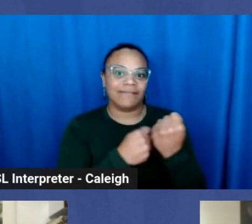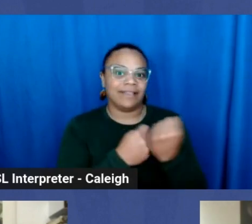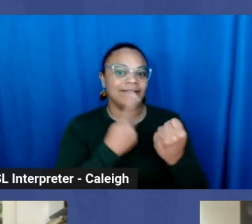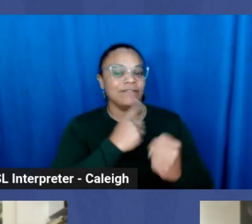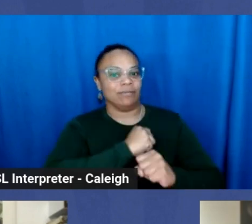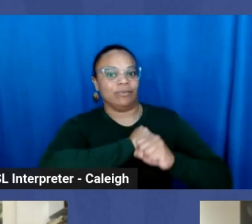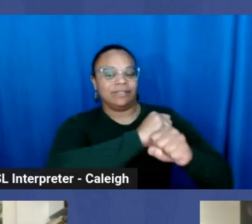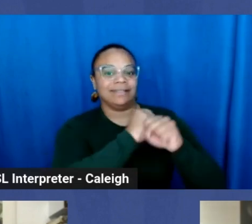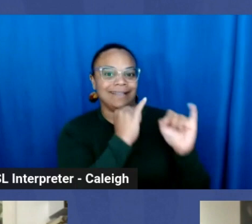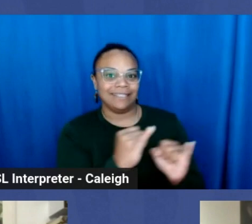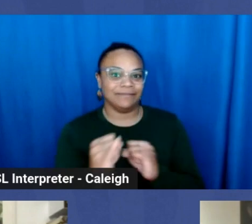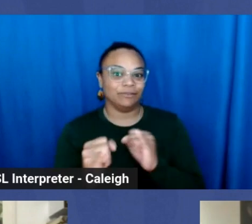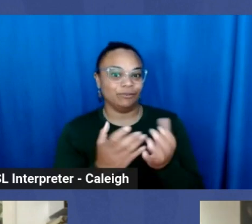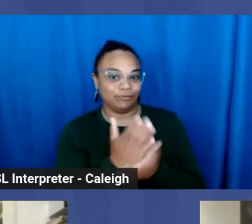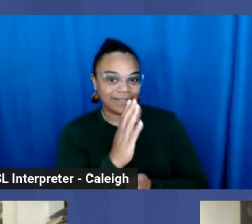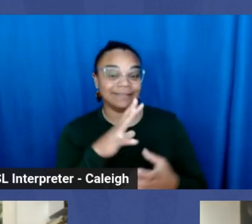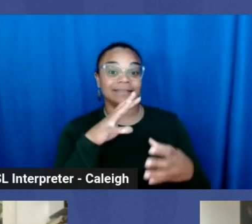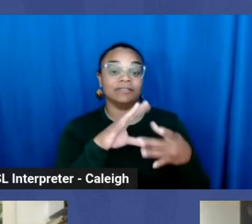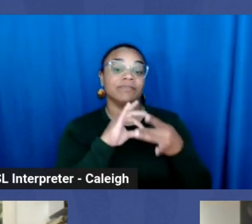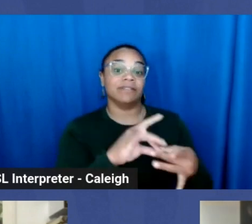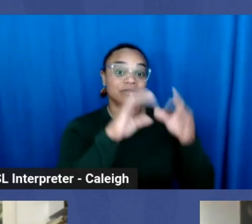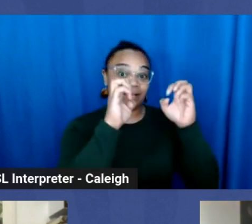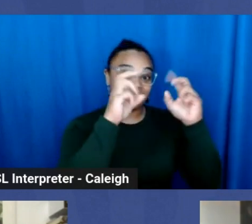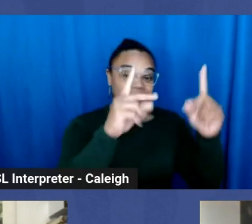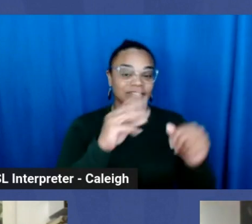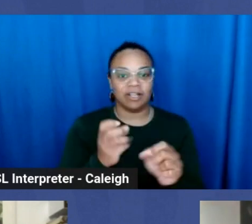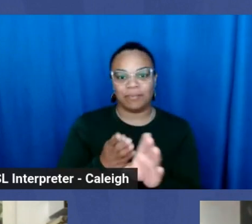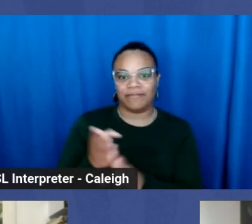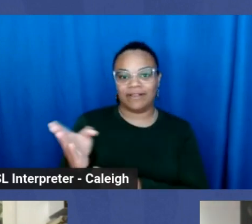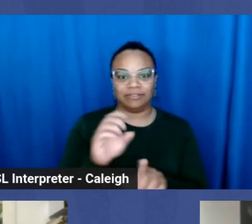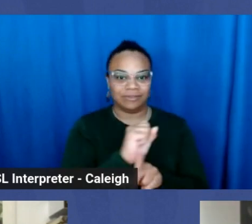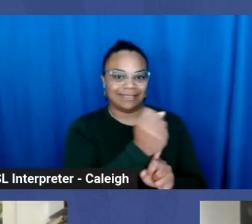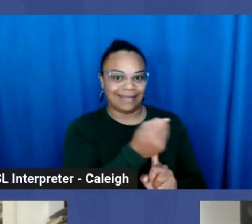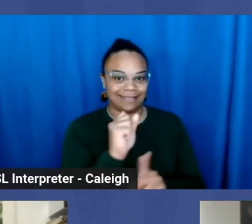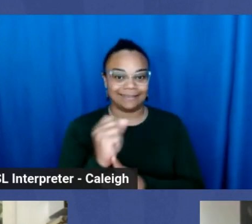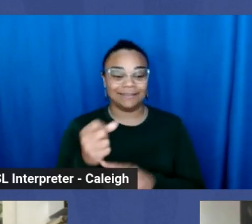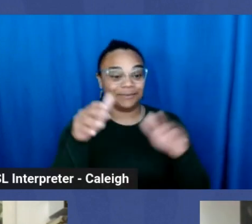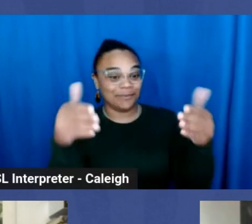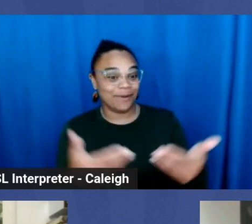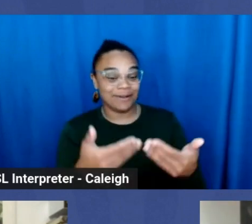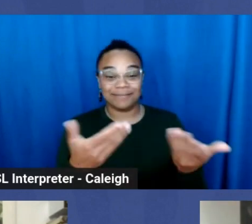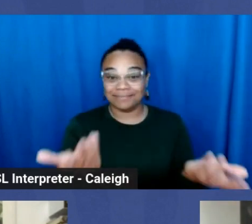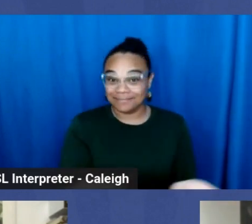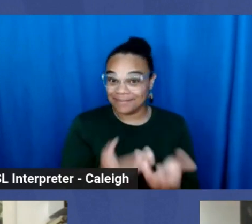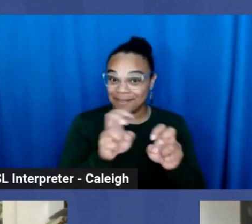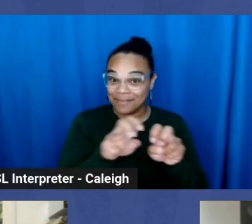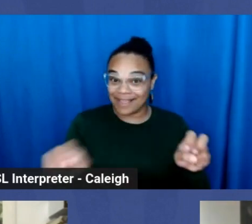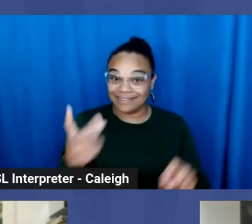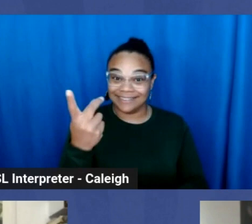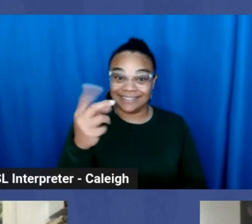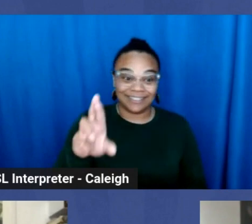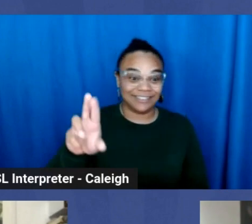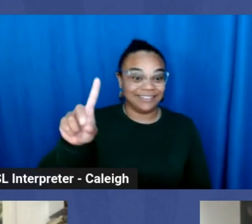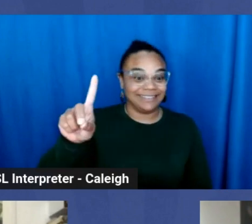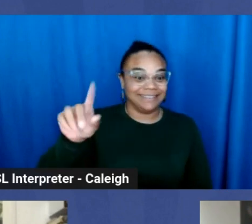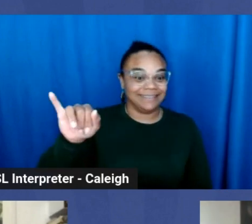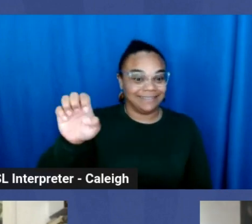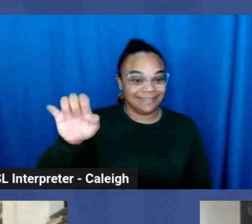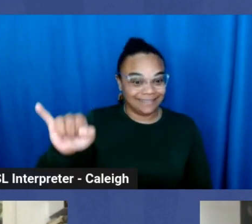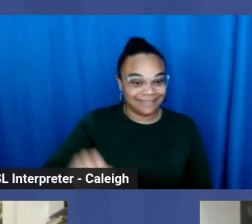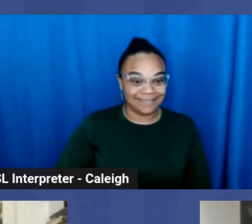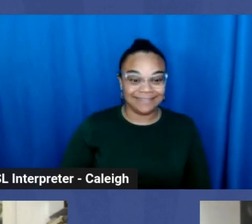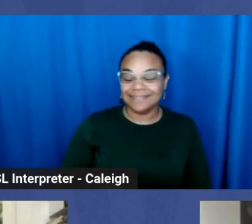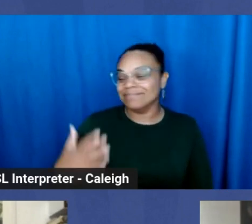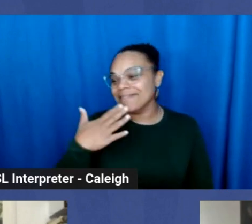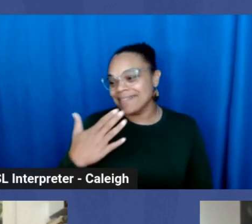of individual rights within educational and professional settings. Welcome to the panel, Dr. D.A.